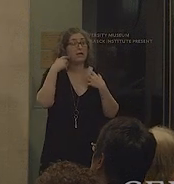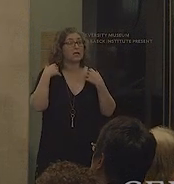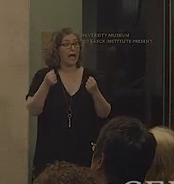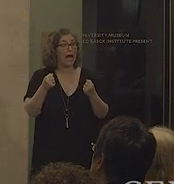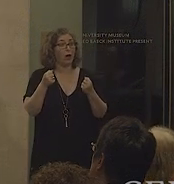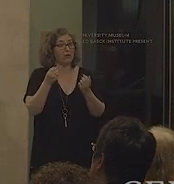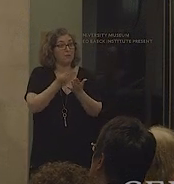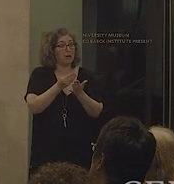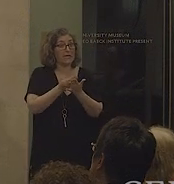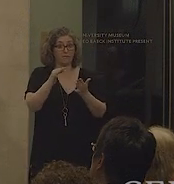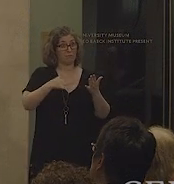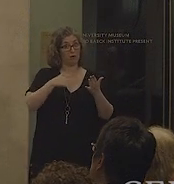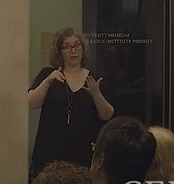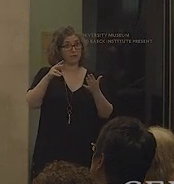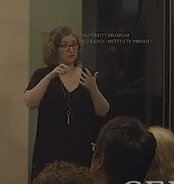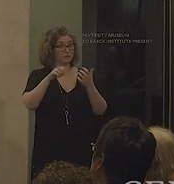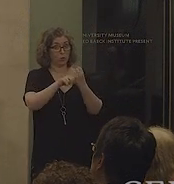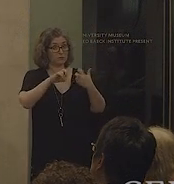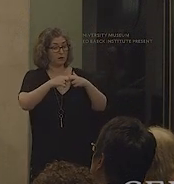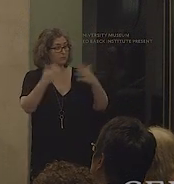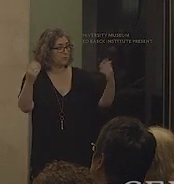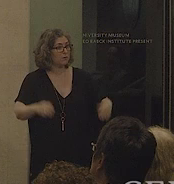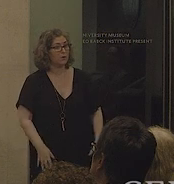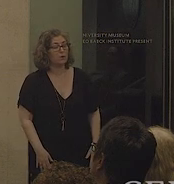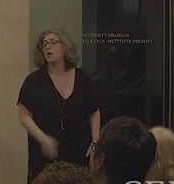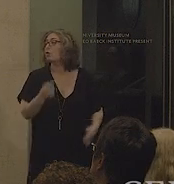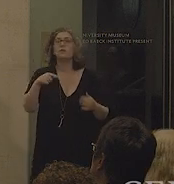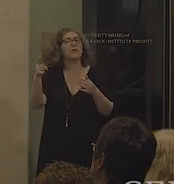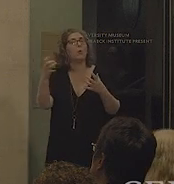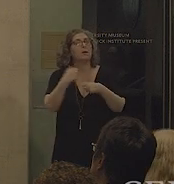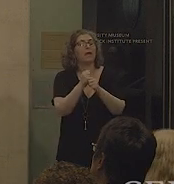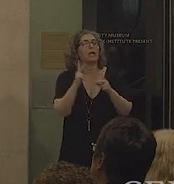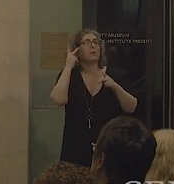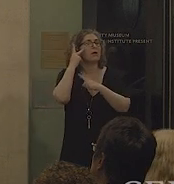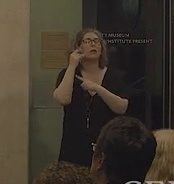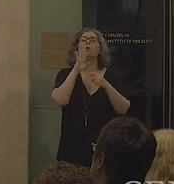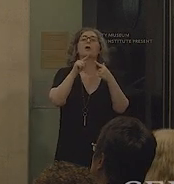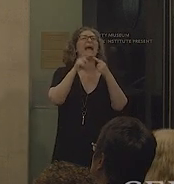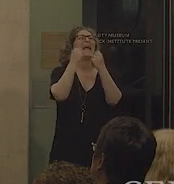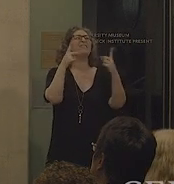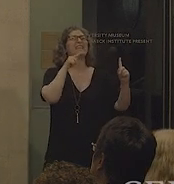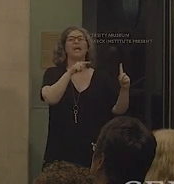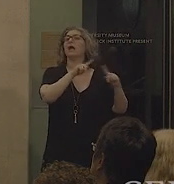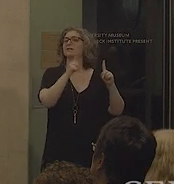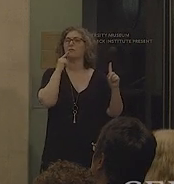think that's part of the problem? You know, so they want to politicize it. They want to talk about everything but the gun. We need to deal with